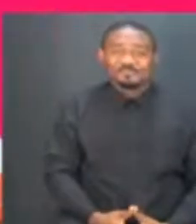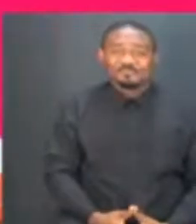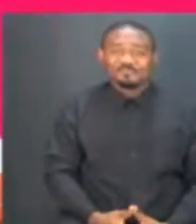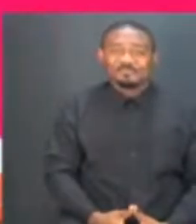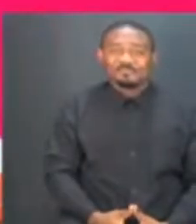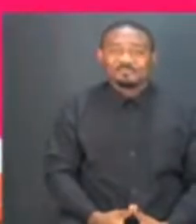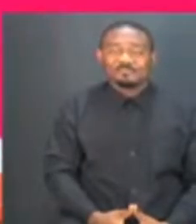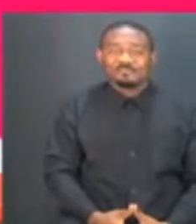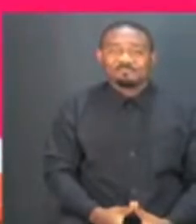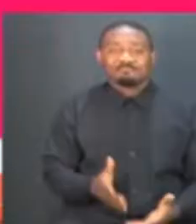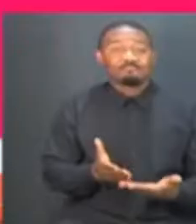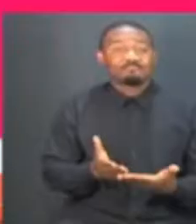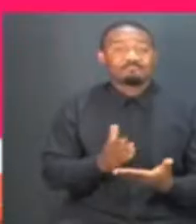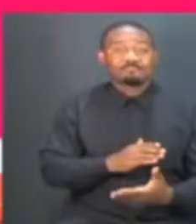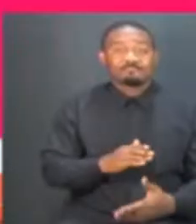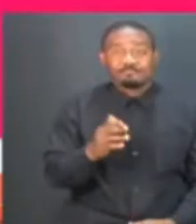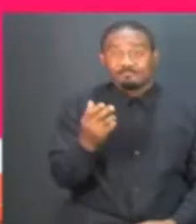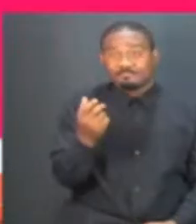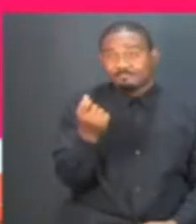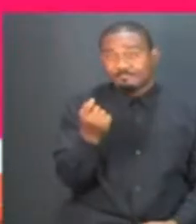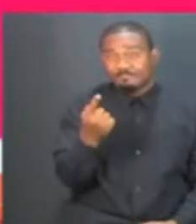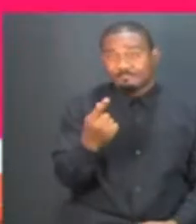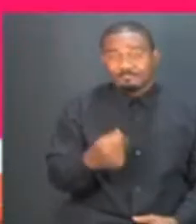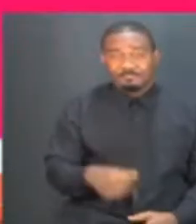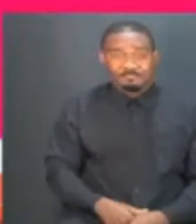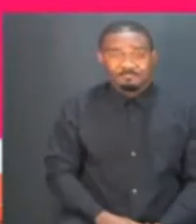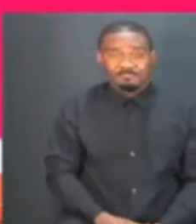Page 11.